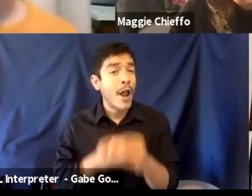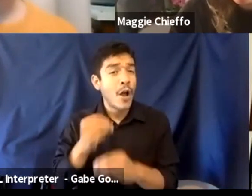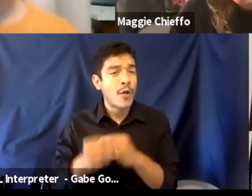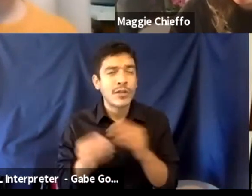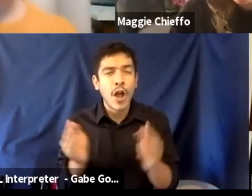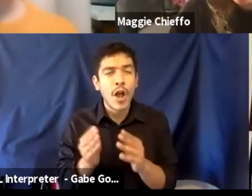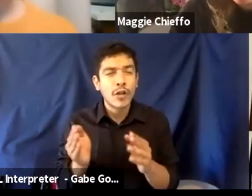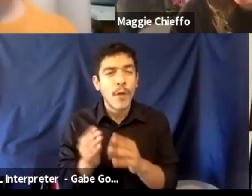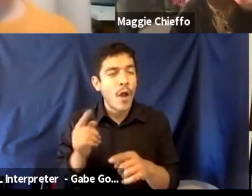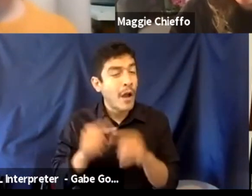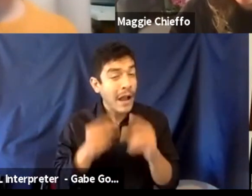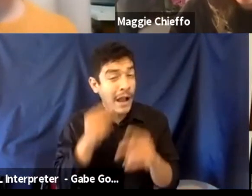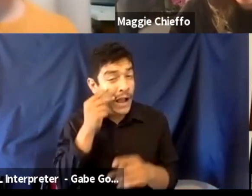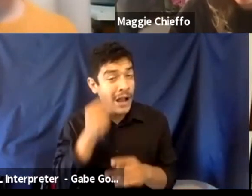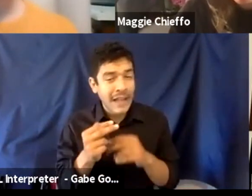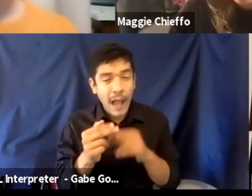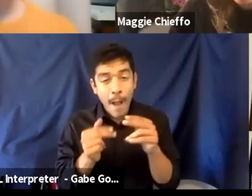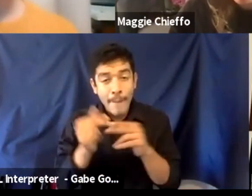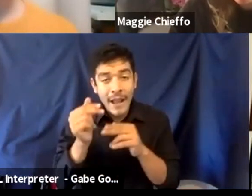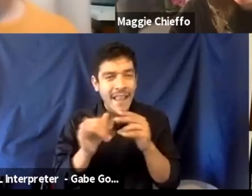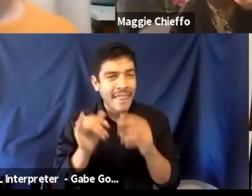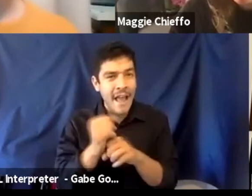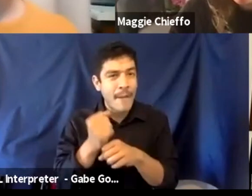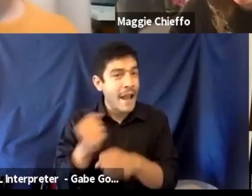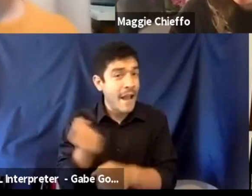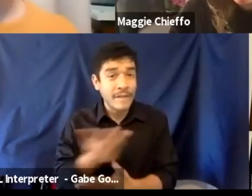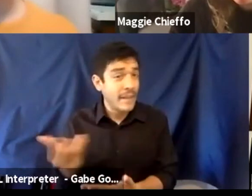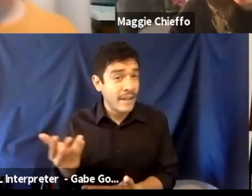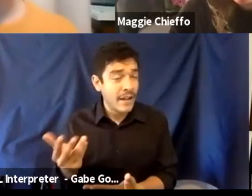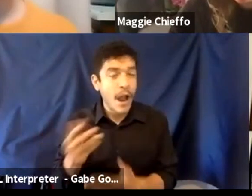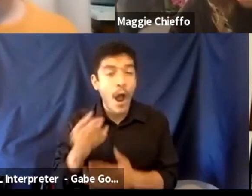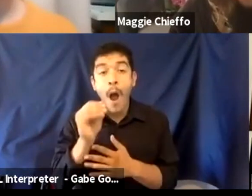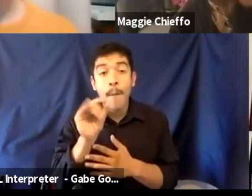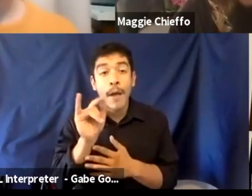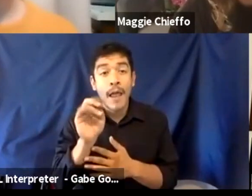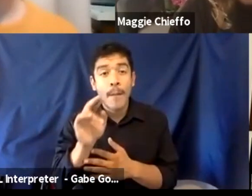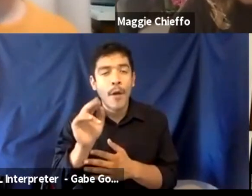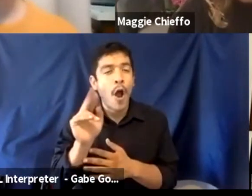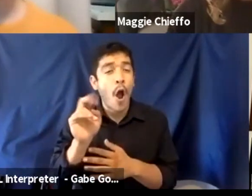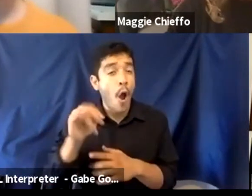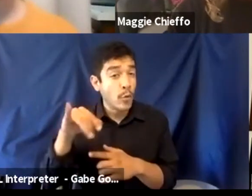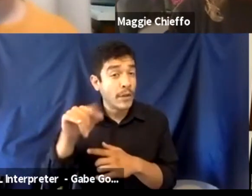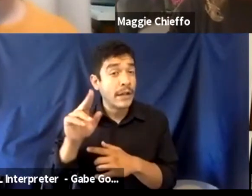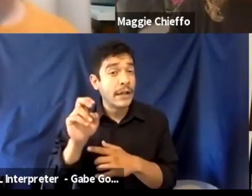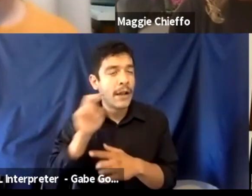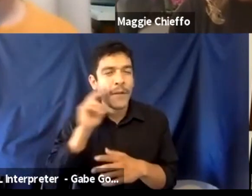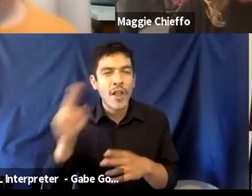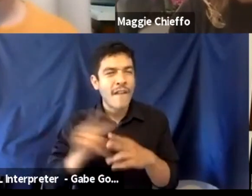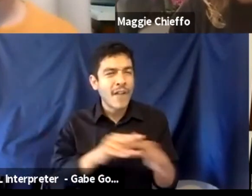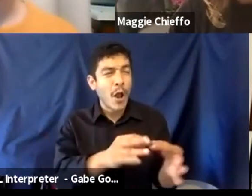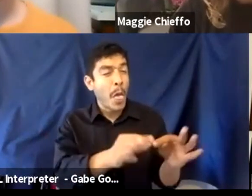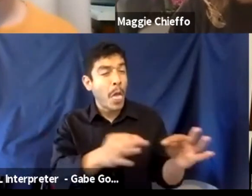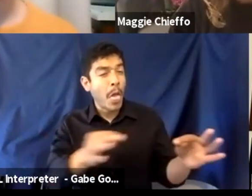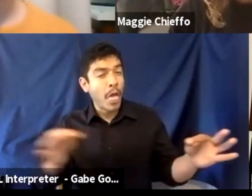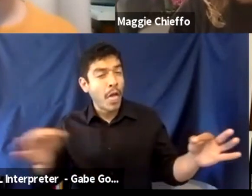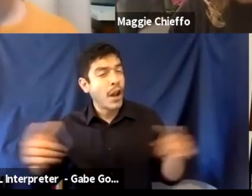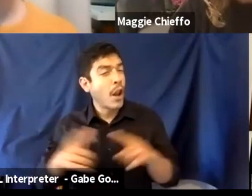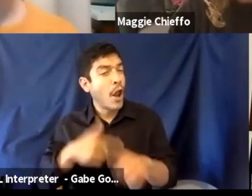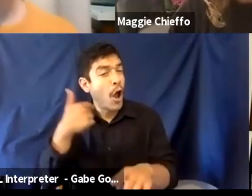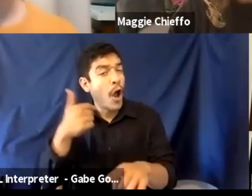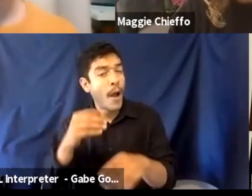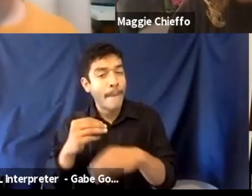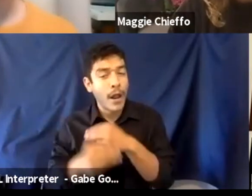invisible building blocks to make up everything. Polymers are unique because they're super long molecules and they have like extra